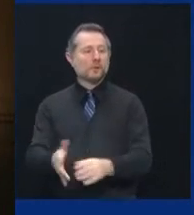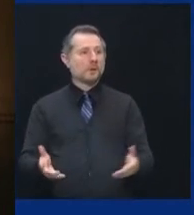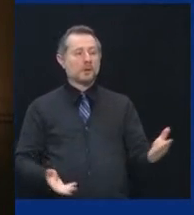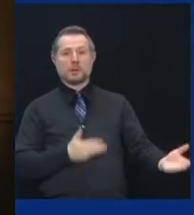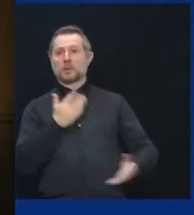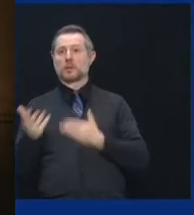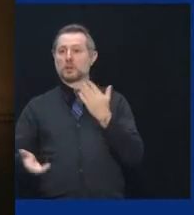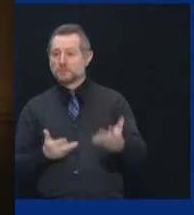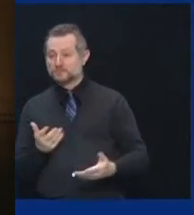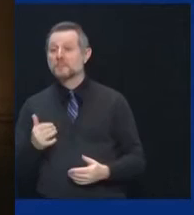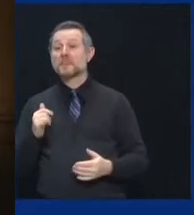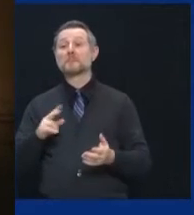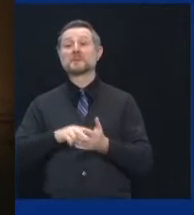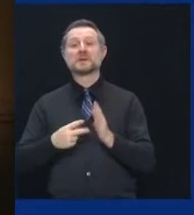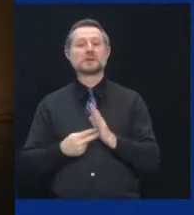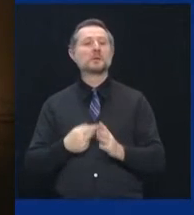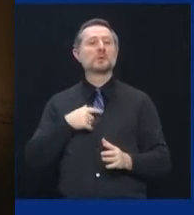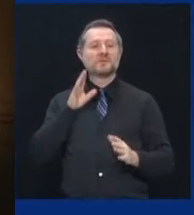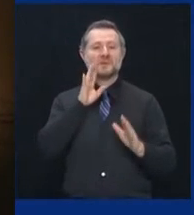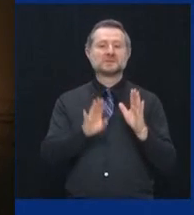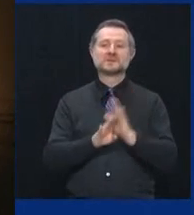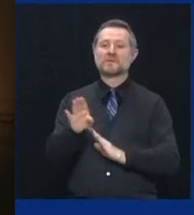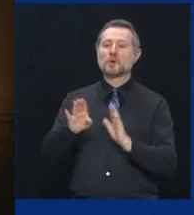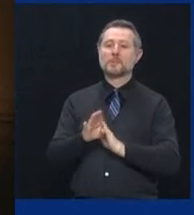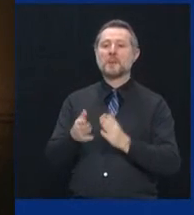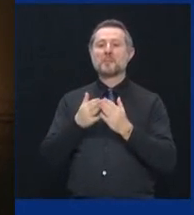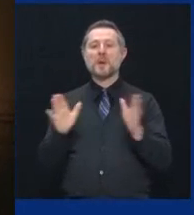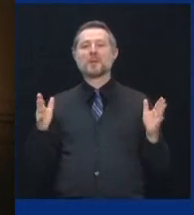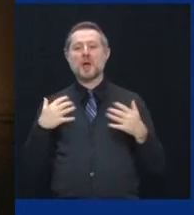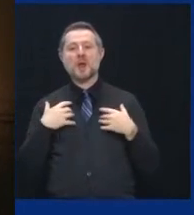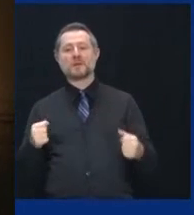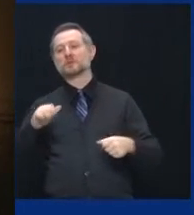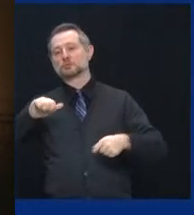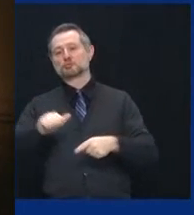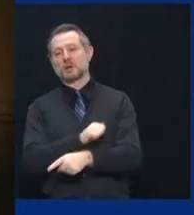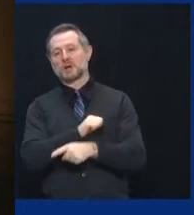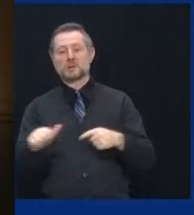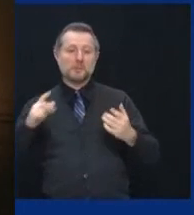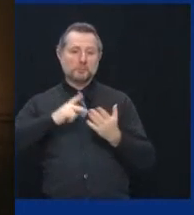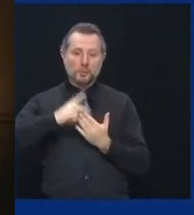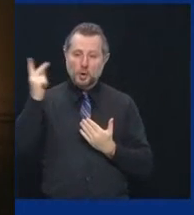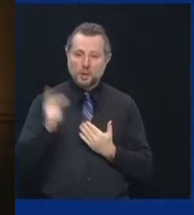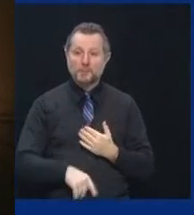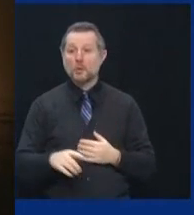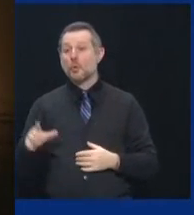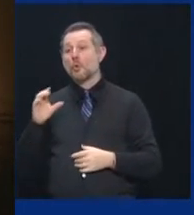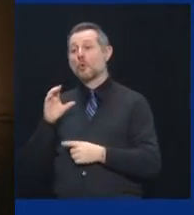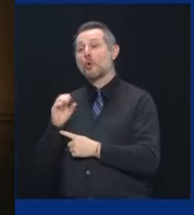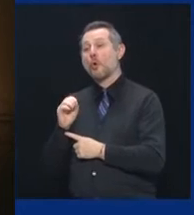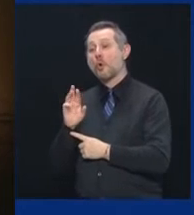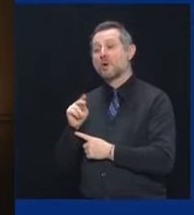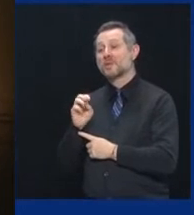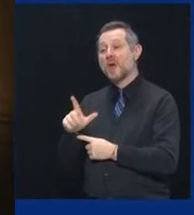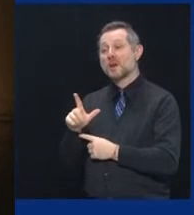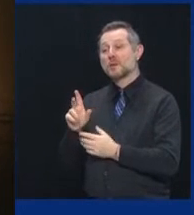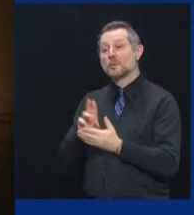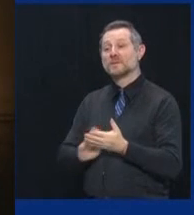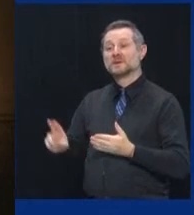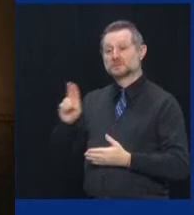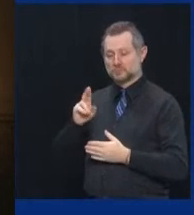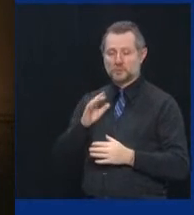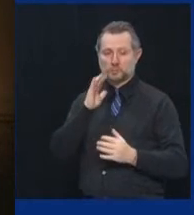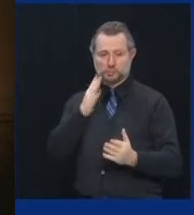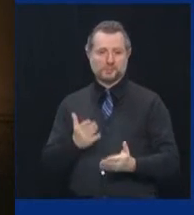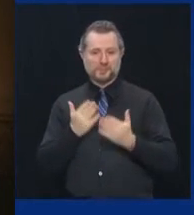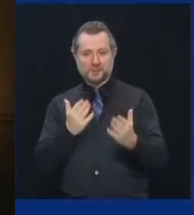will develop a citizen public health training program designed by Cornell. It will be offered online, and it will